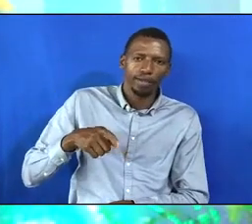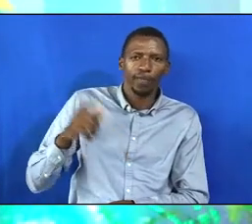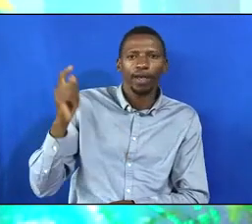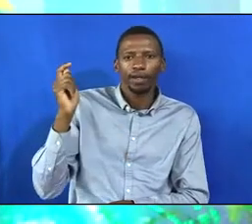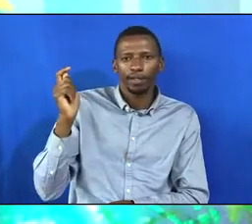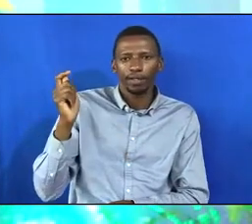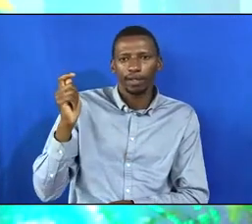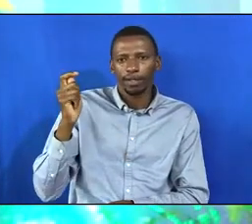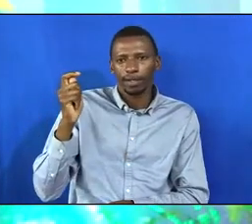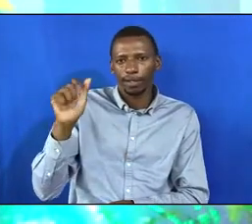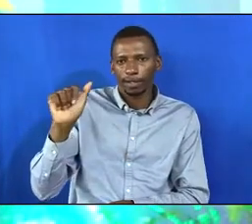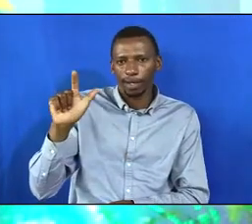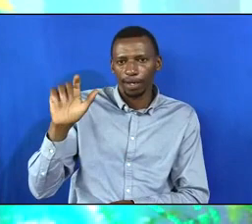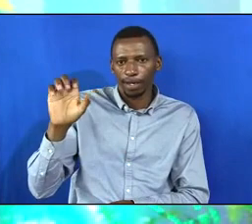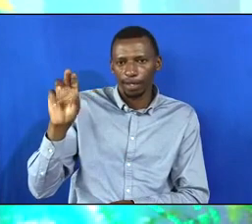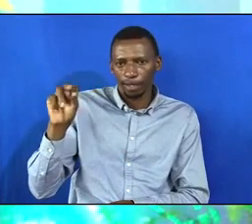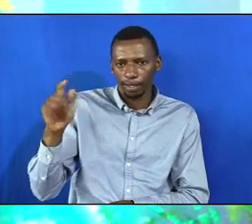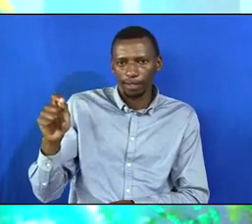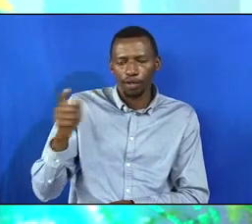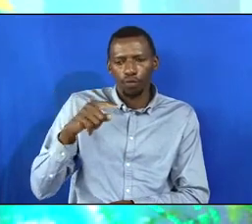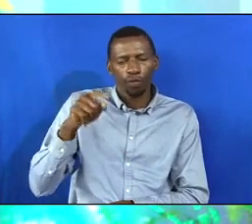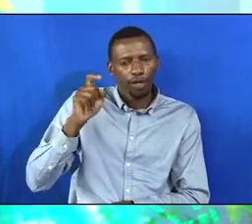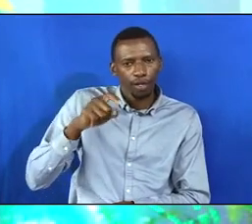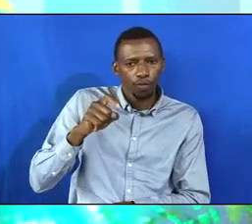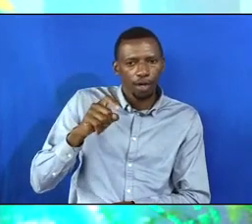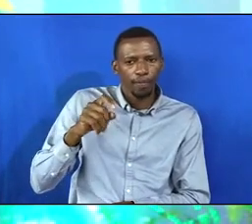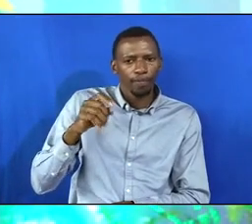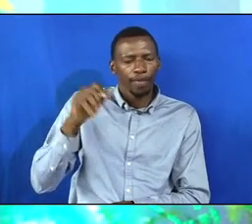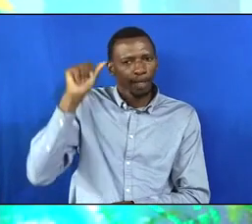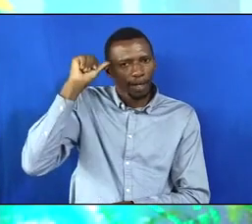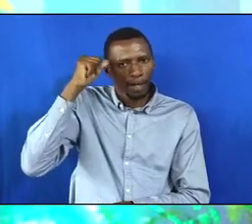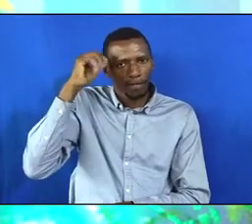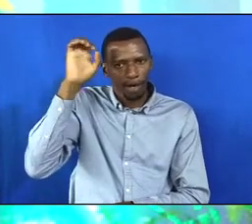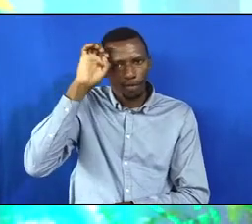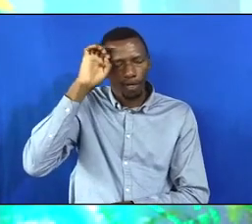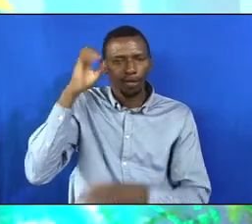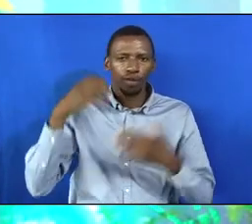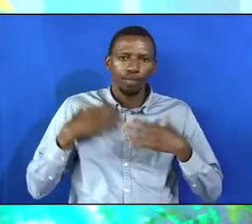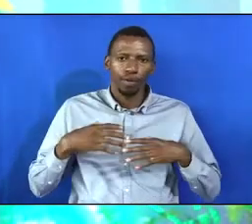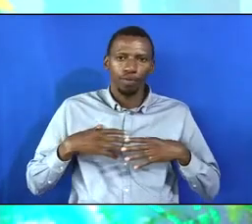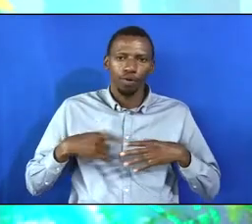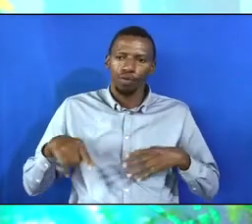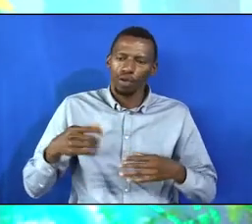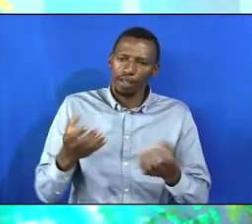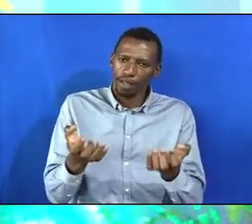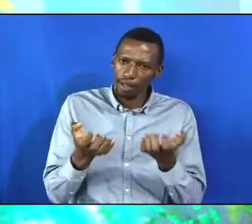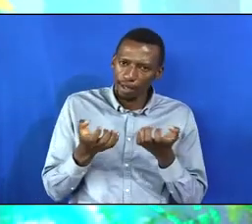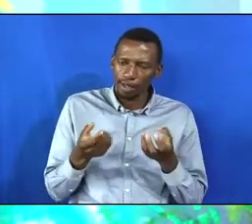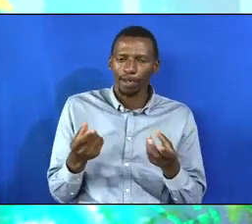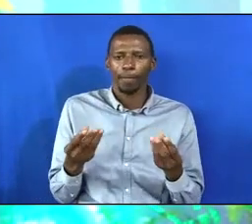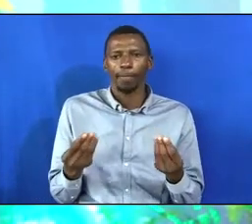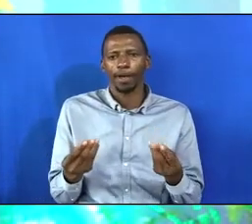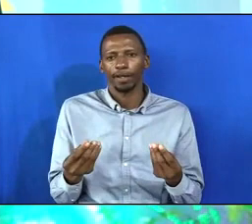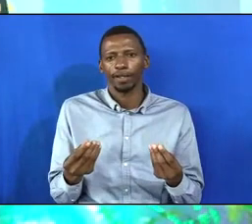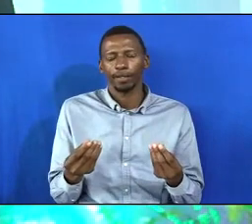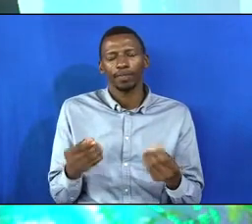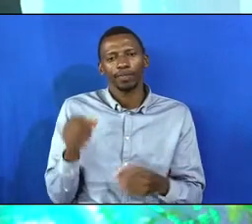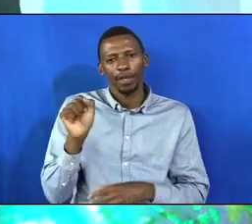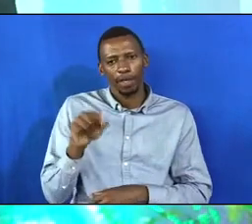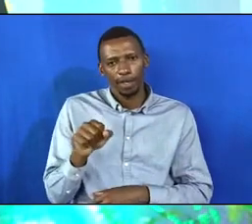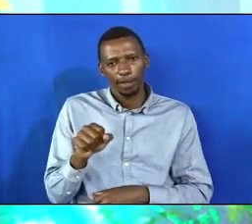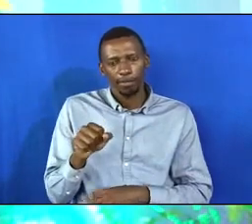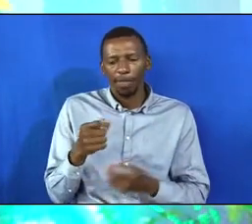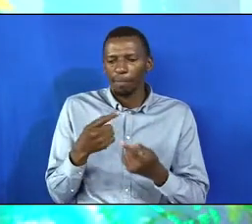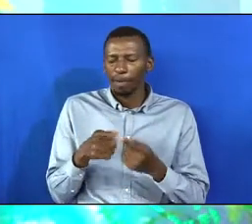we require educated people. We require informed people. We need money. Yet, that is